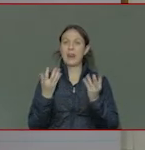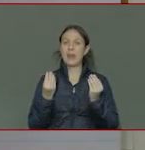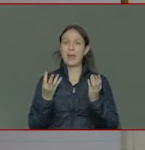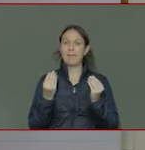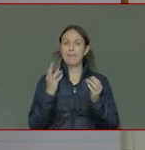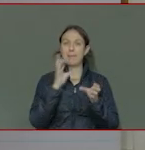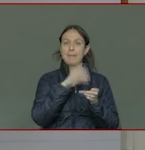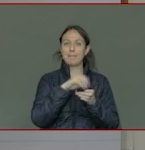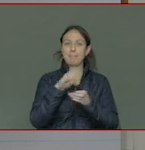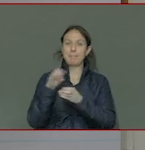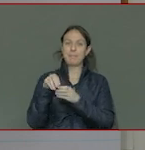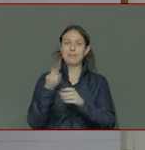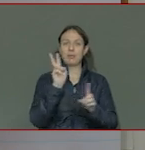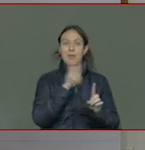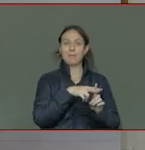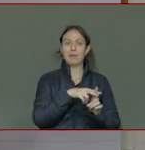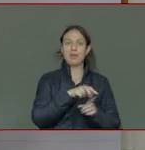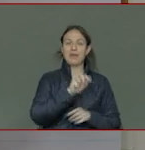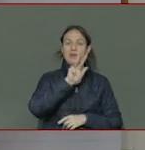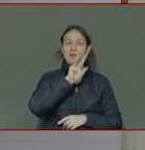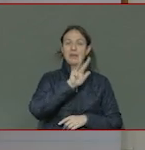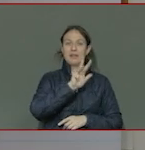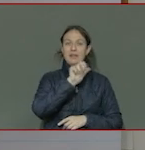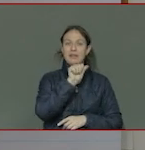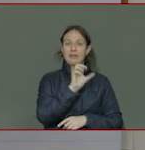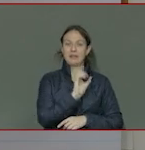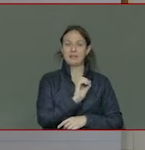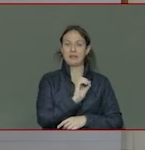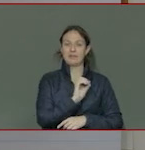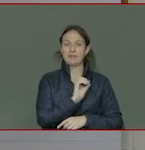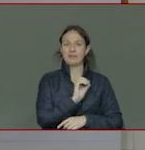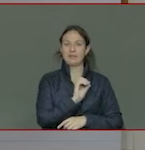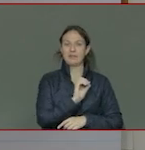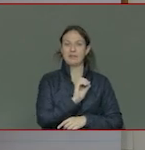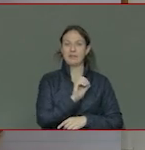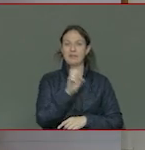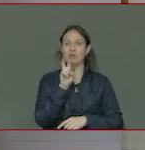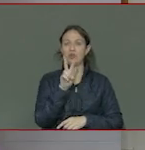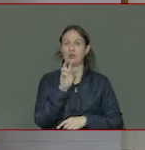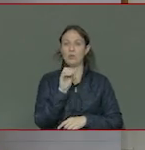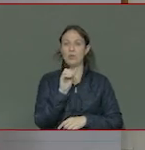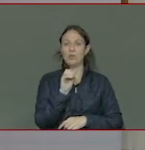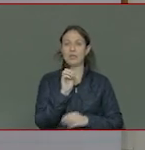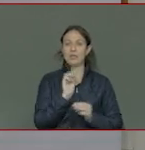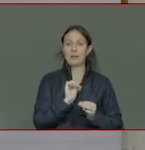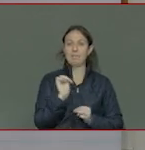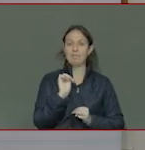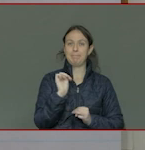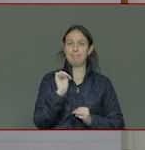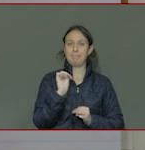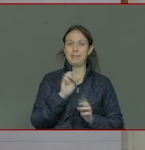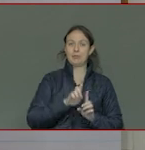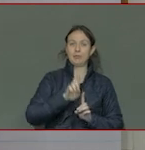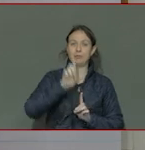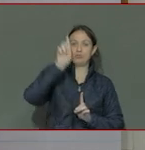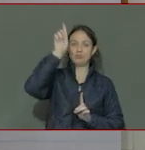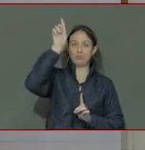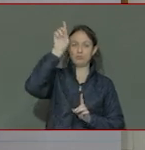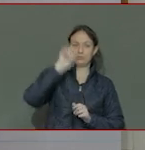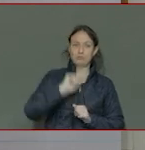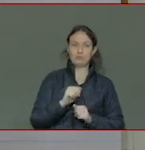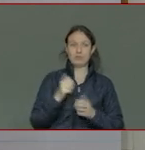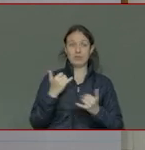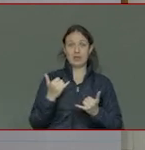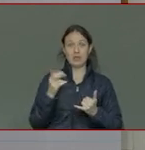applied force is 960. He goes through 20 meters. And now, if I use my